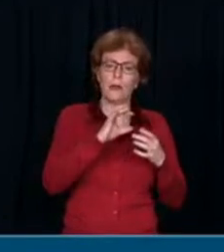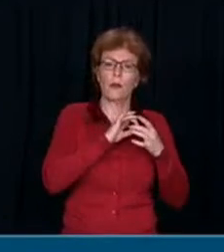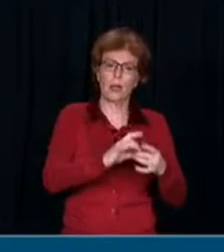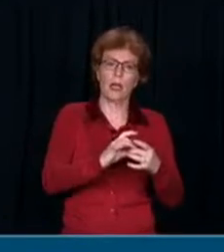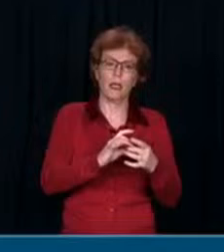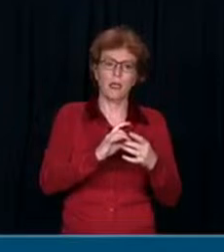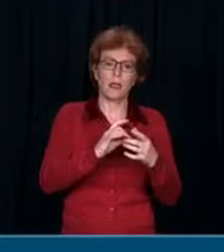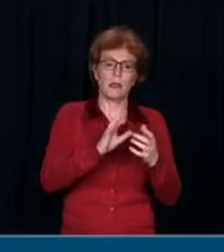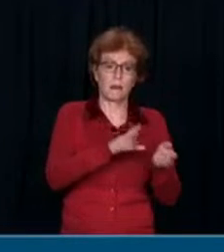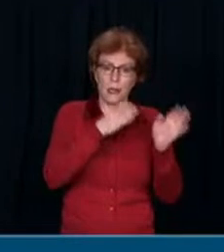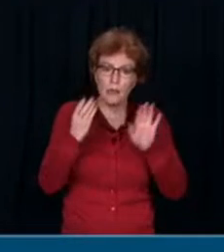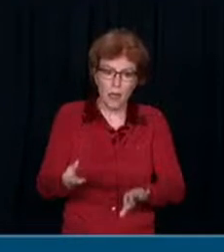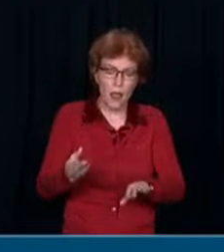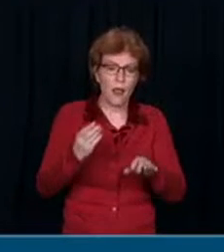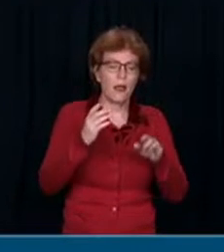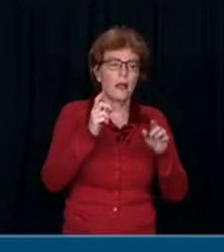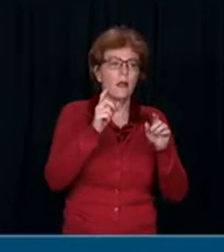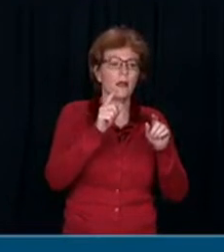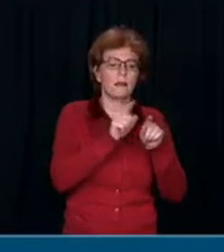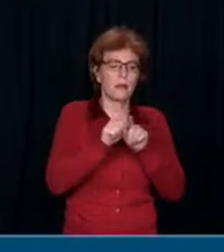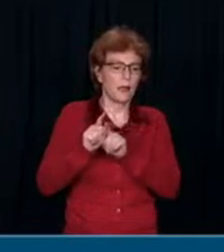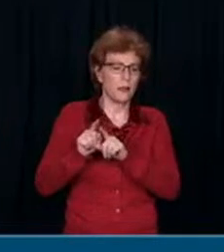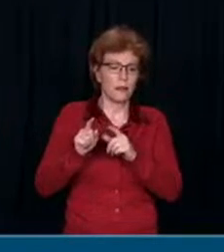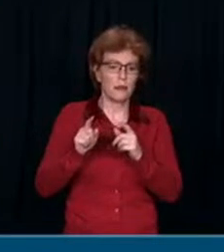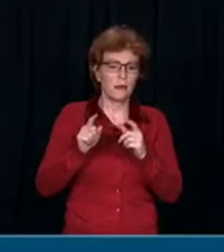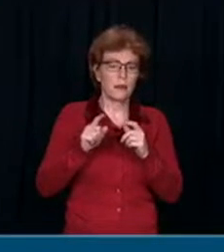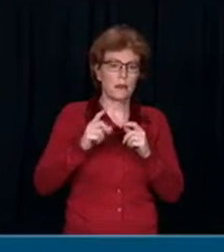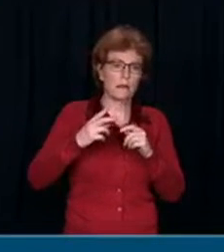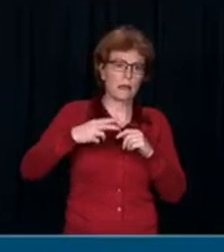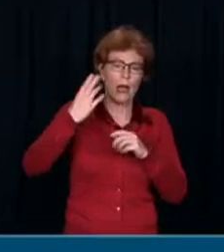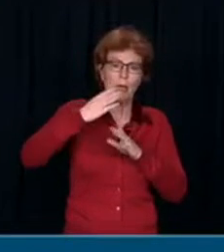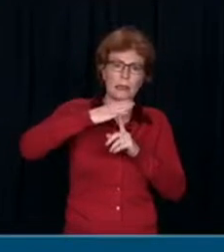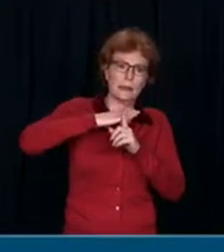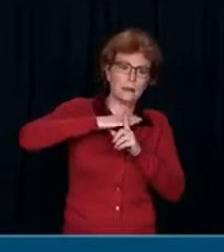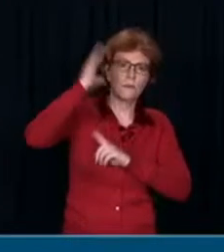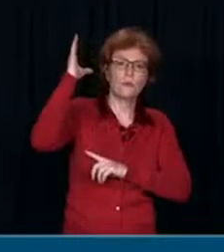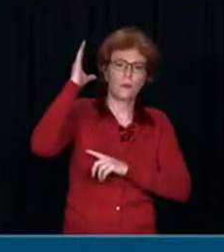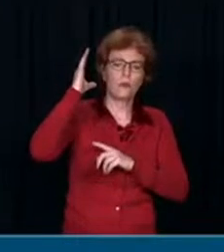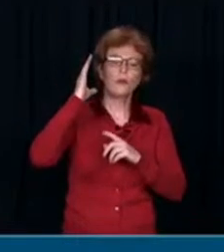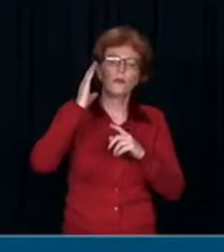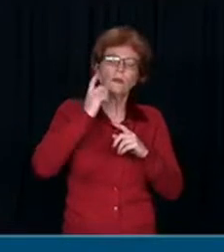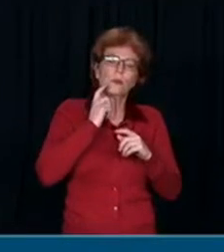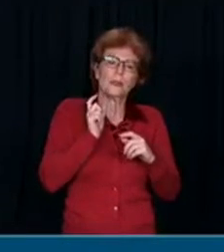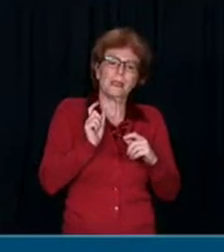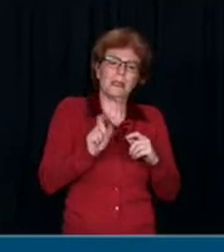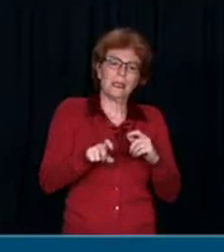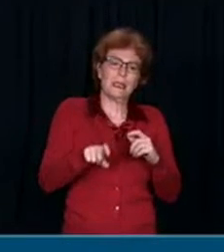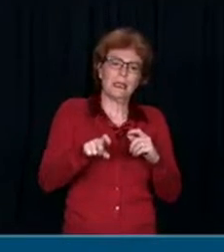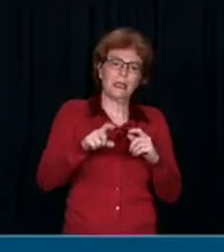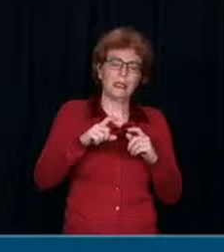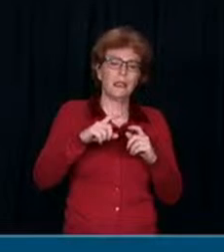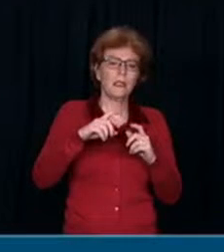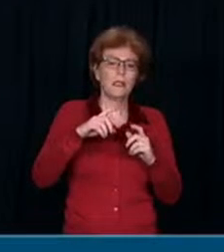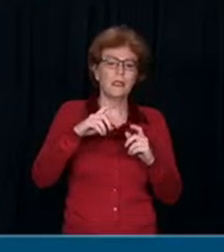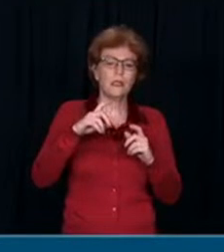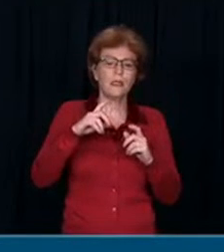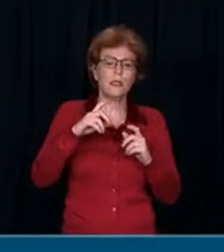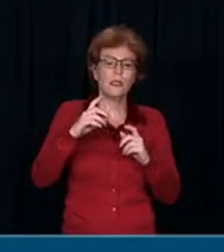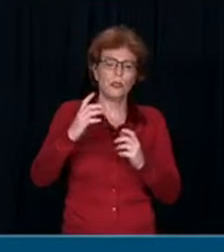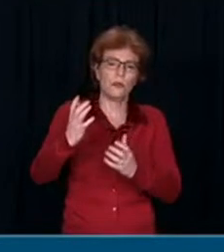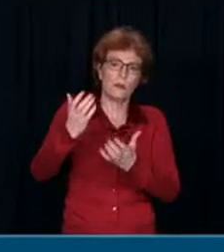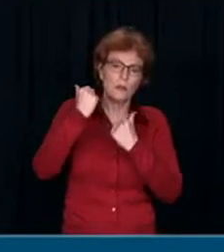heat-related deaths, as well as, you know, high temperatures. And so we need to get